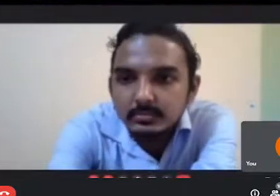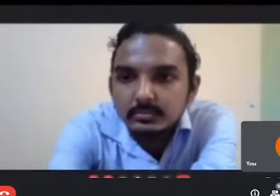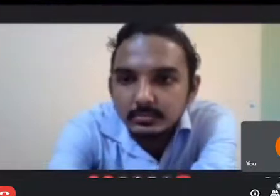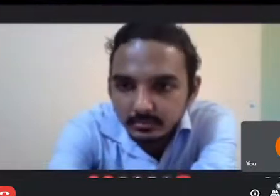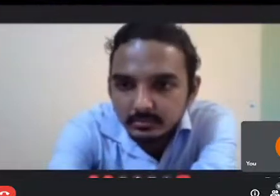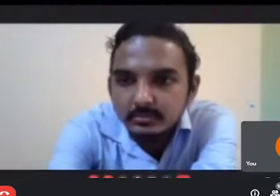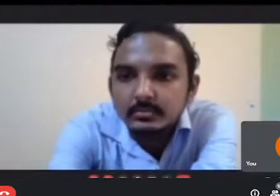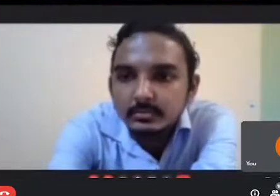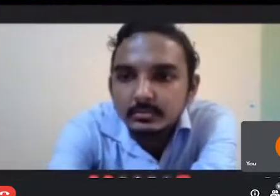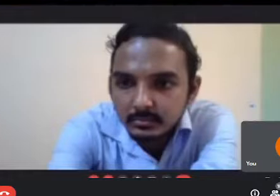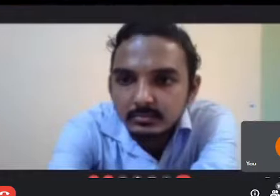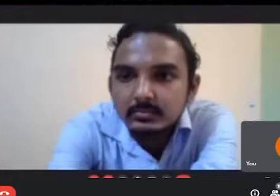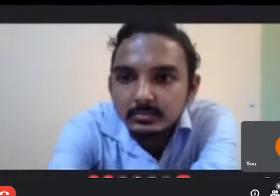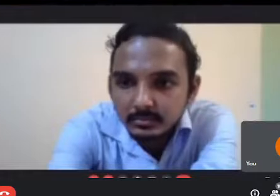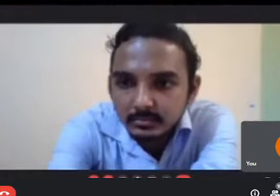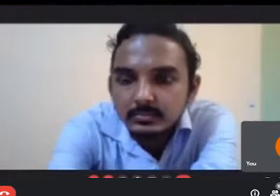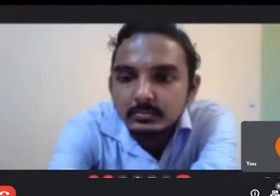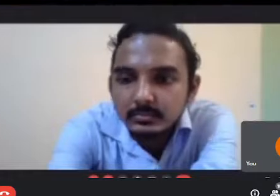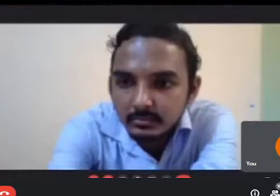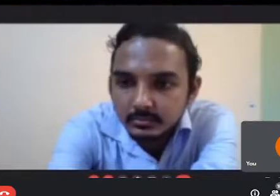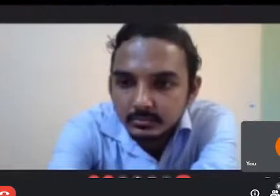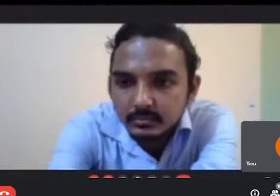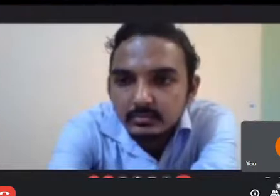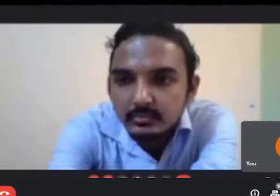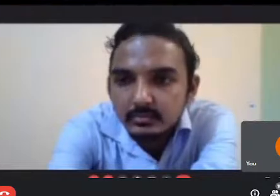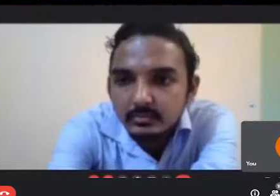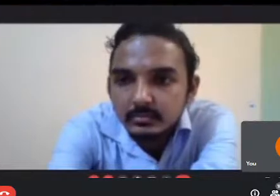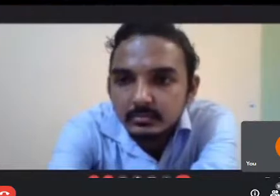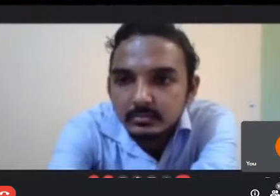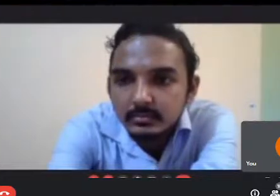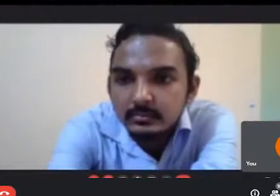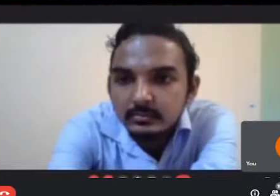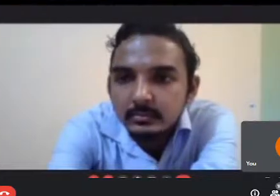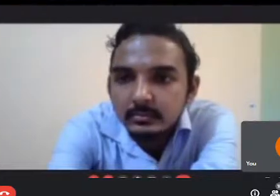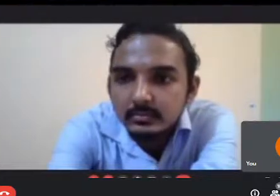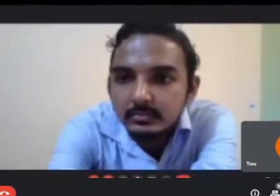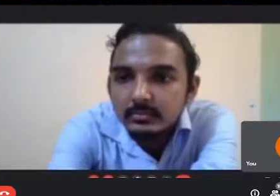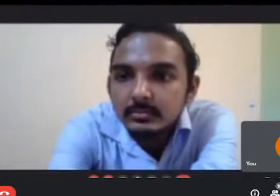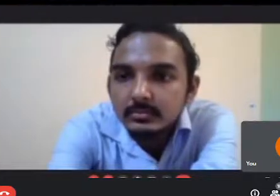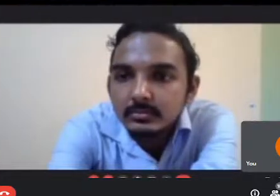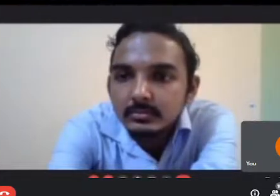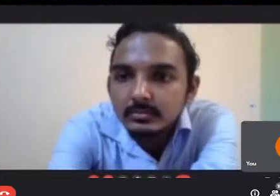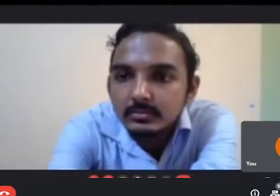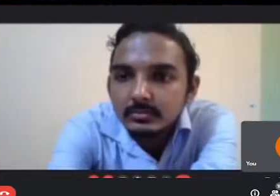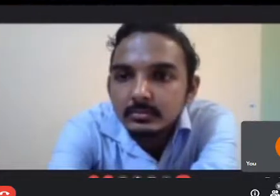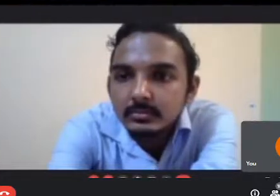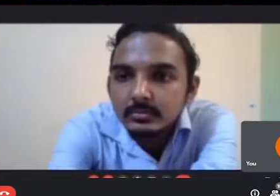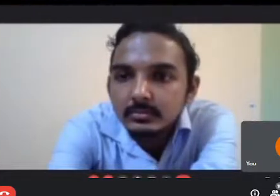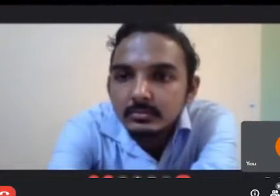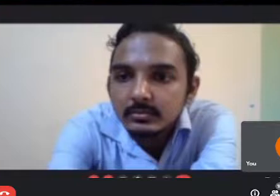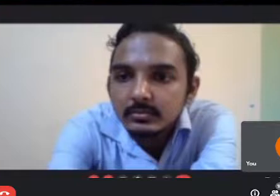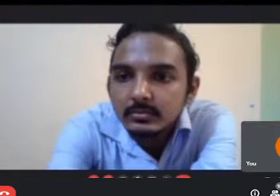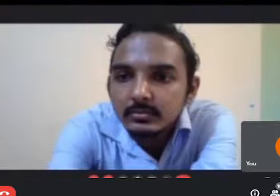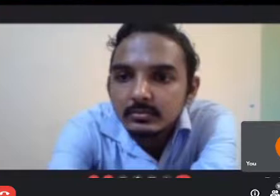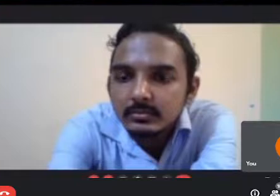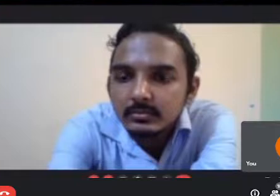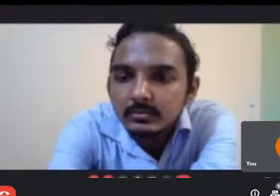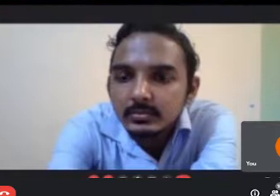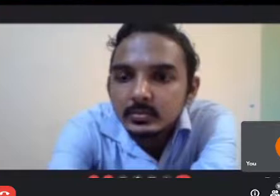can hear. How about for the deaf community? Are there any such dictionaries